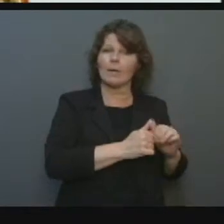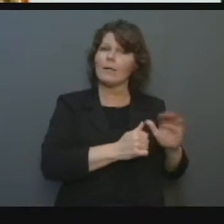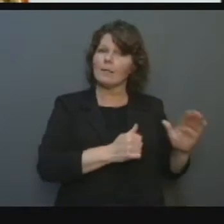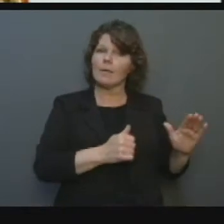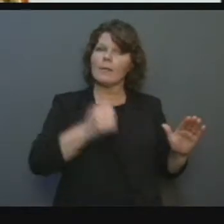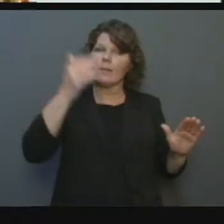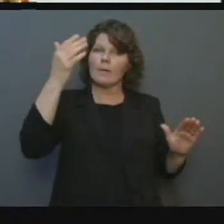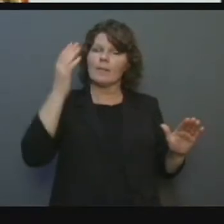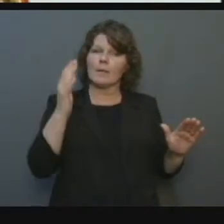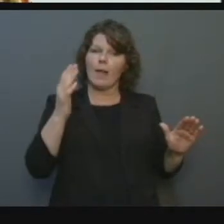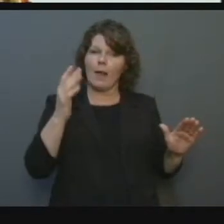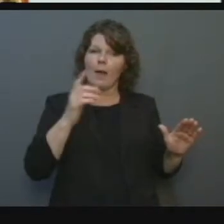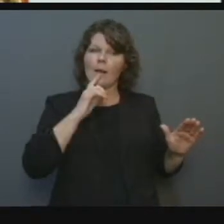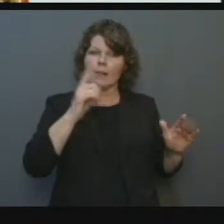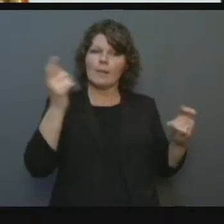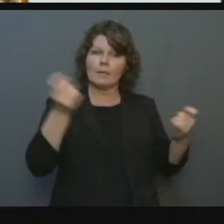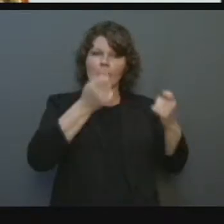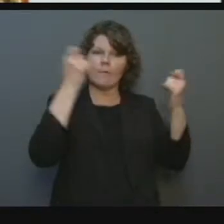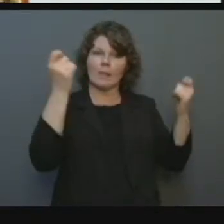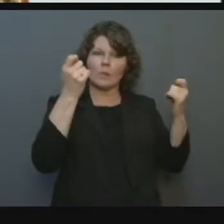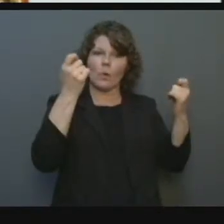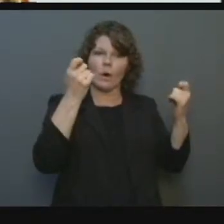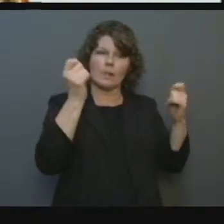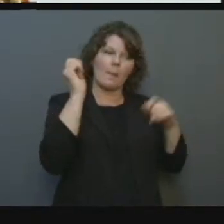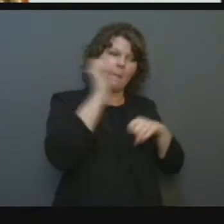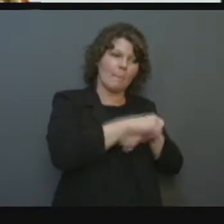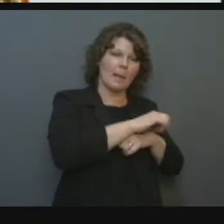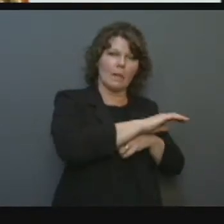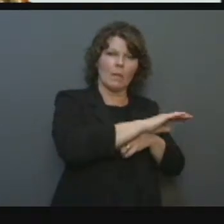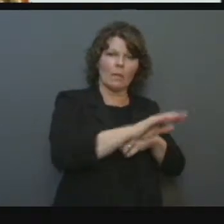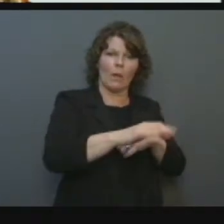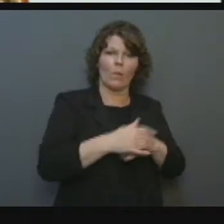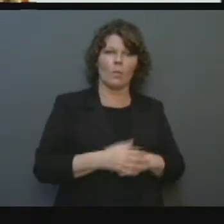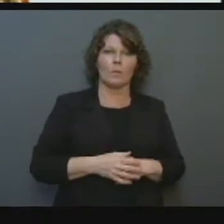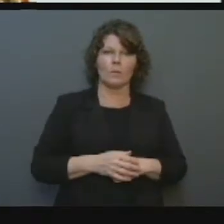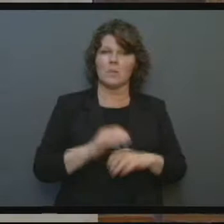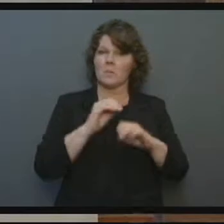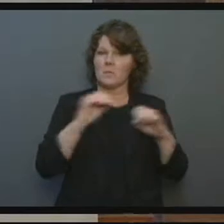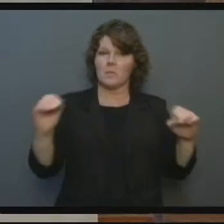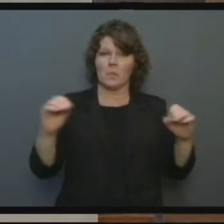not victorious. There is no place left for fear.